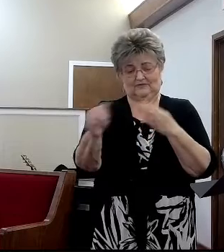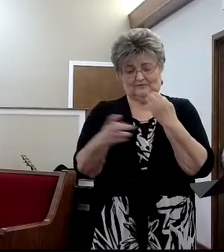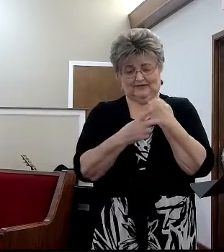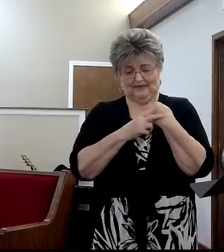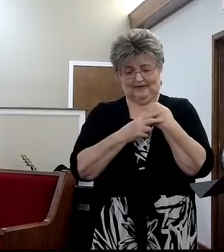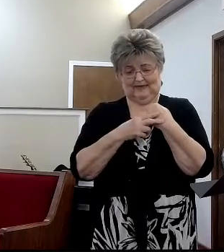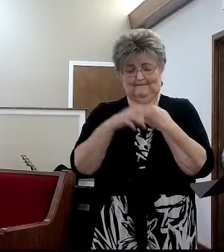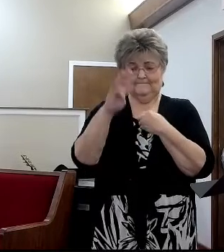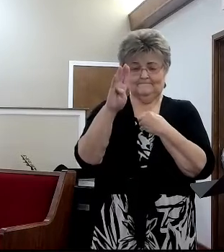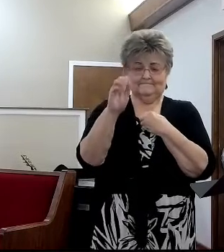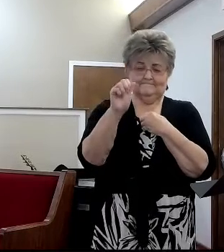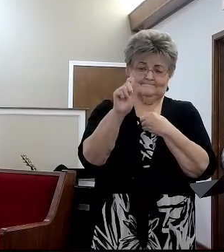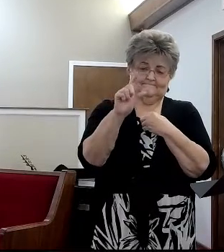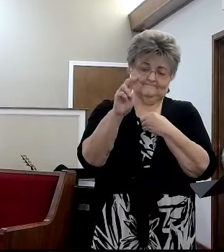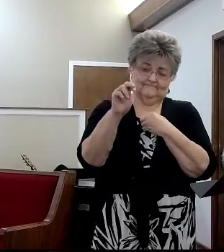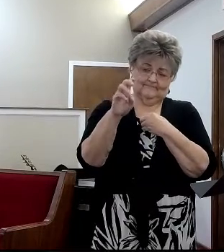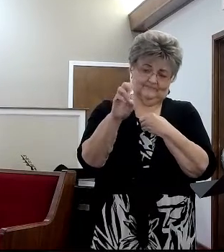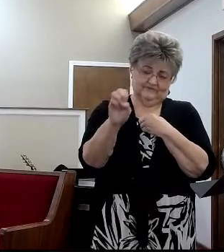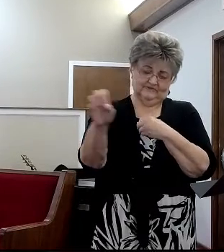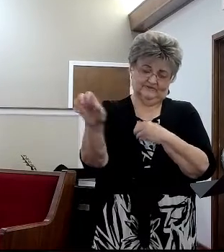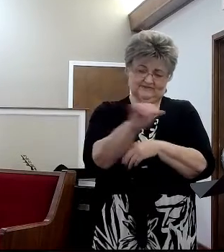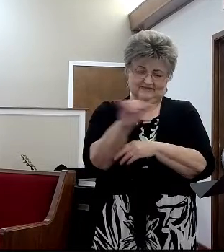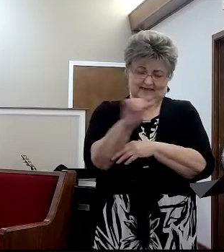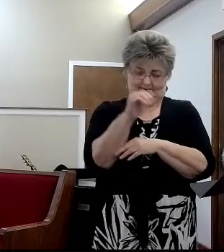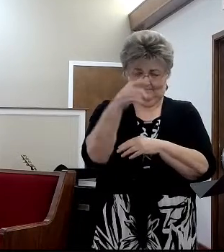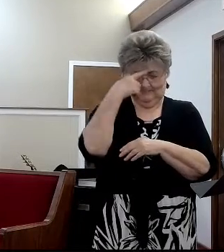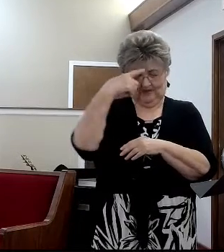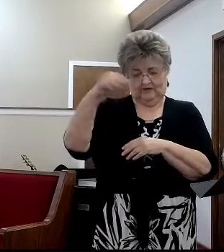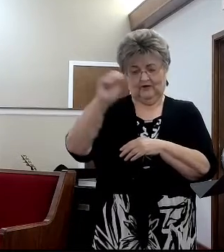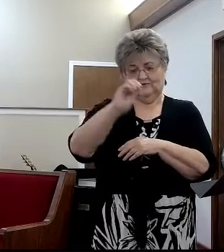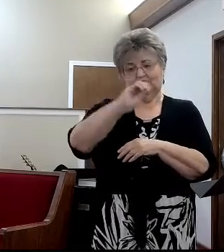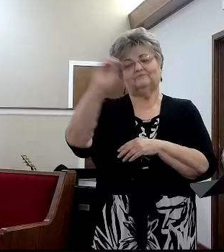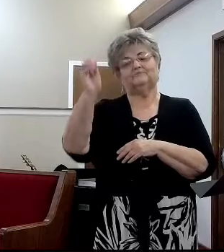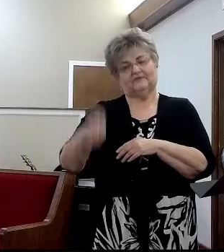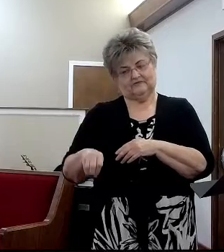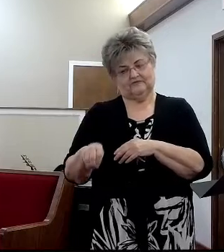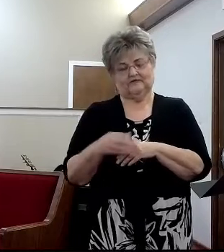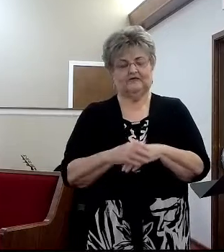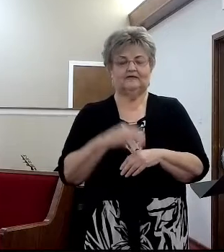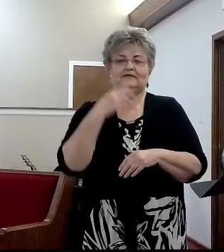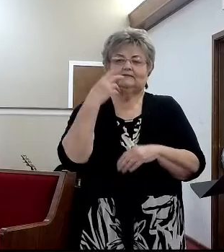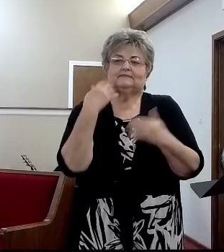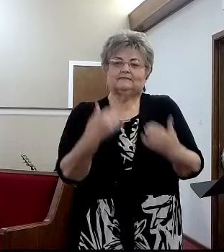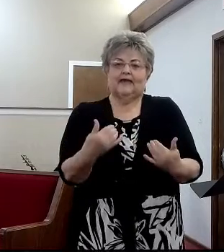interest. So let's look to Proverbs in the Bible and see what